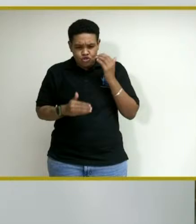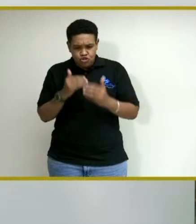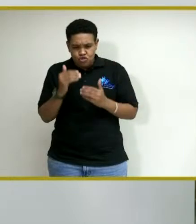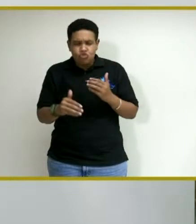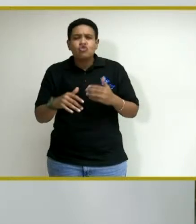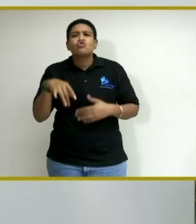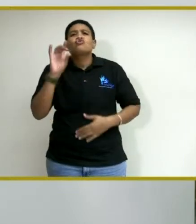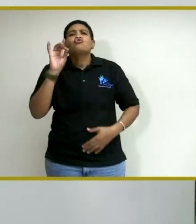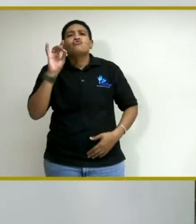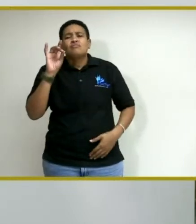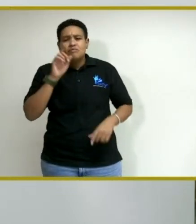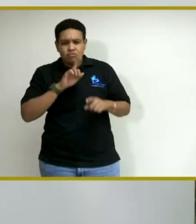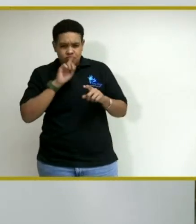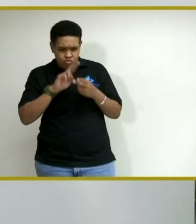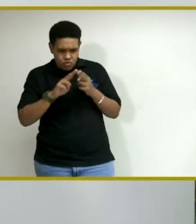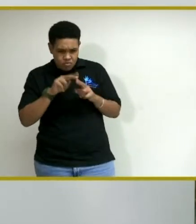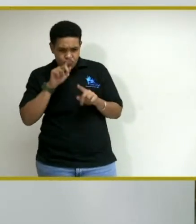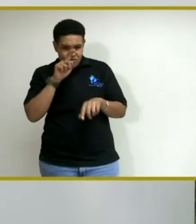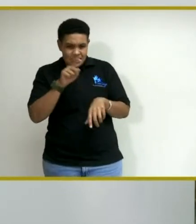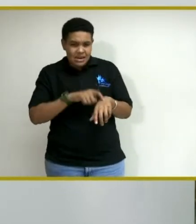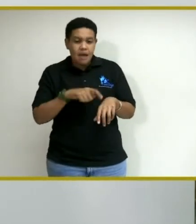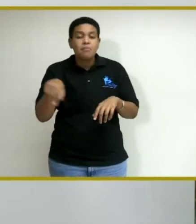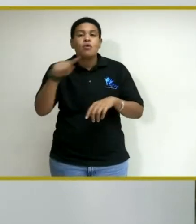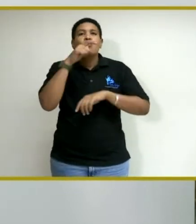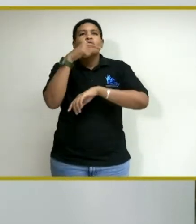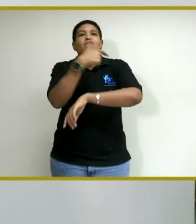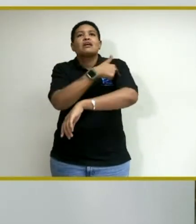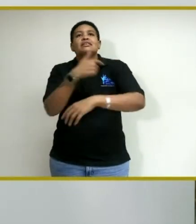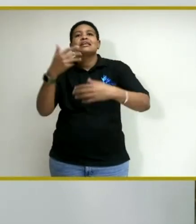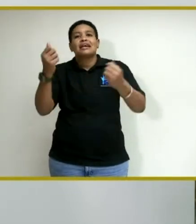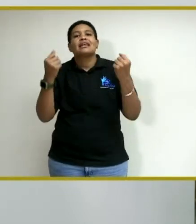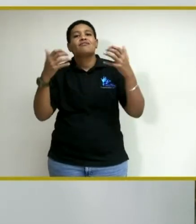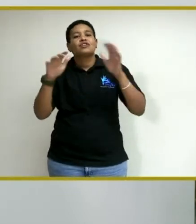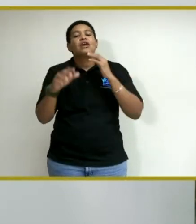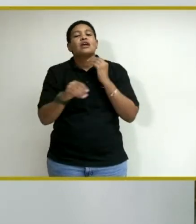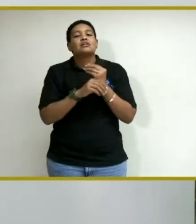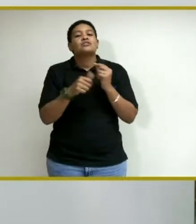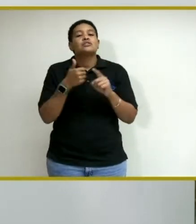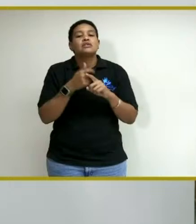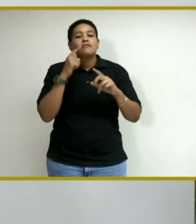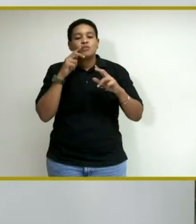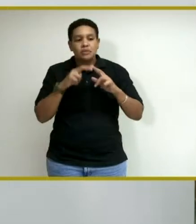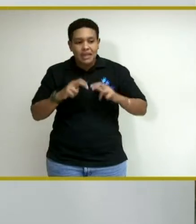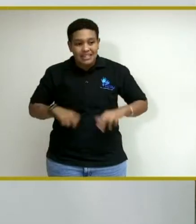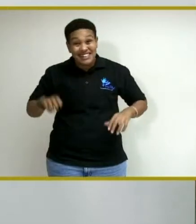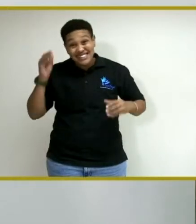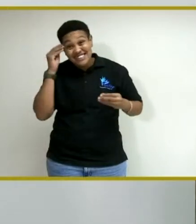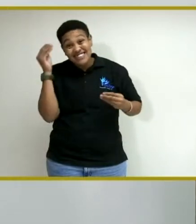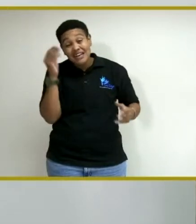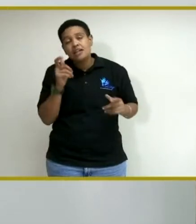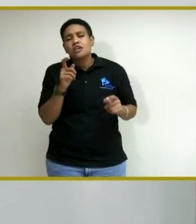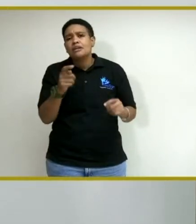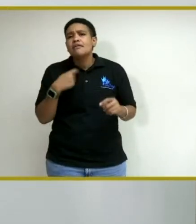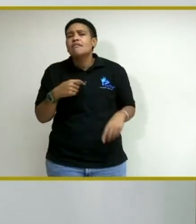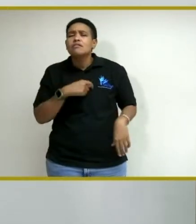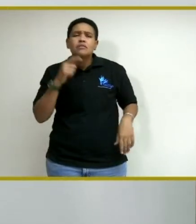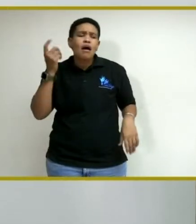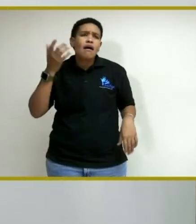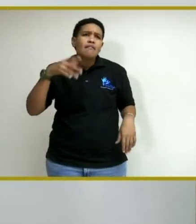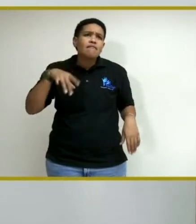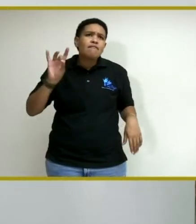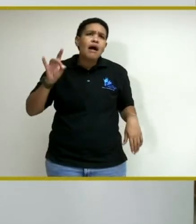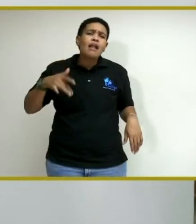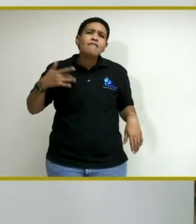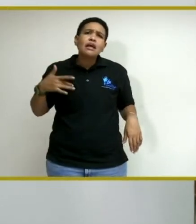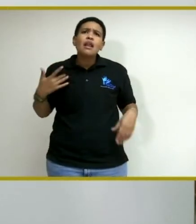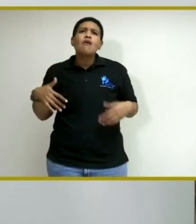numbers in real time, those who have been vaccinated, and also to dissect the data to give us a sense as to where